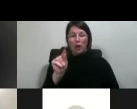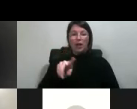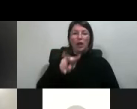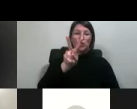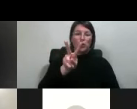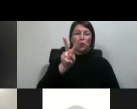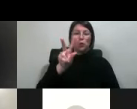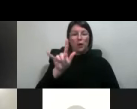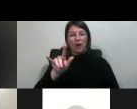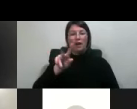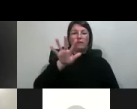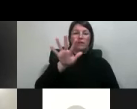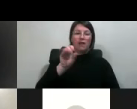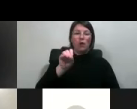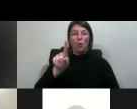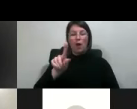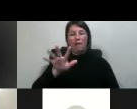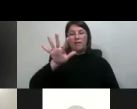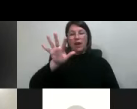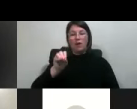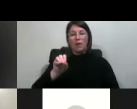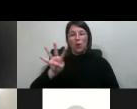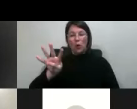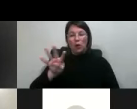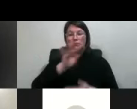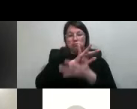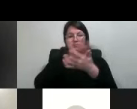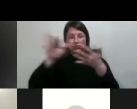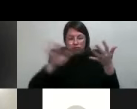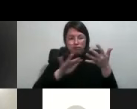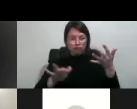225, 501, and 504.